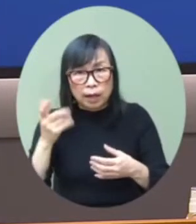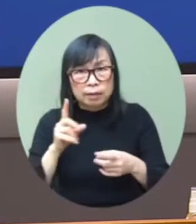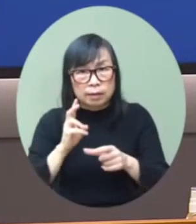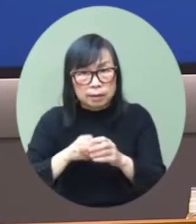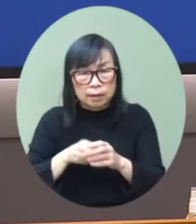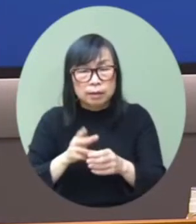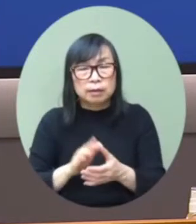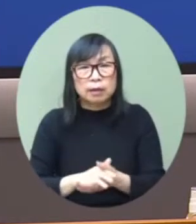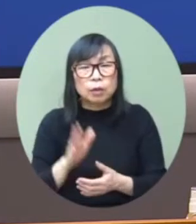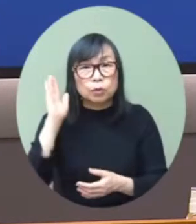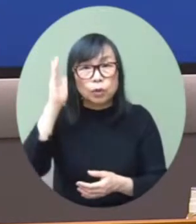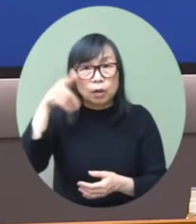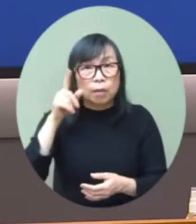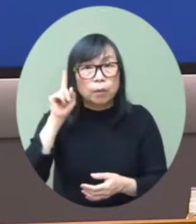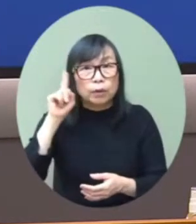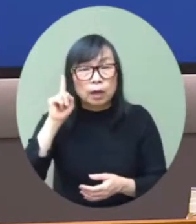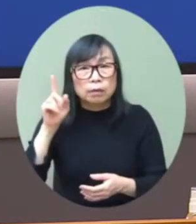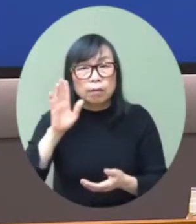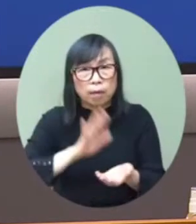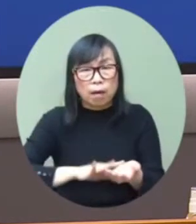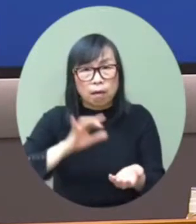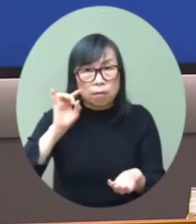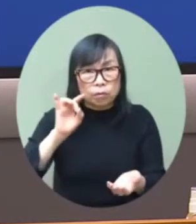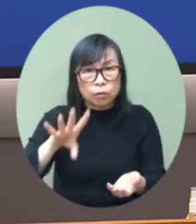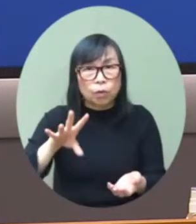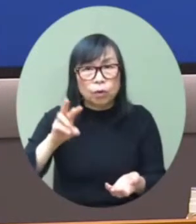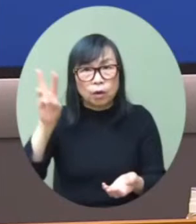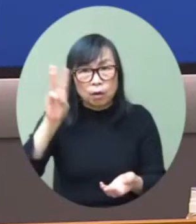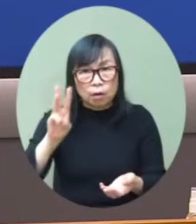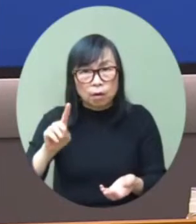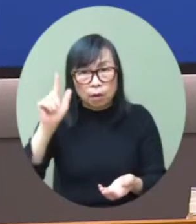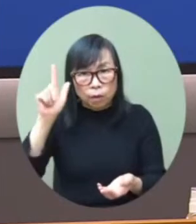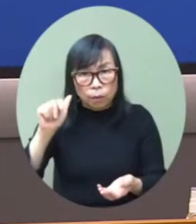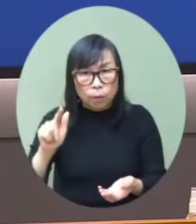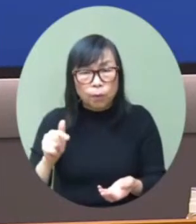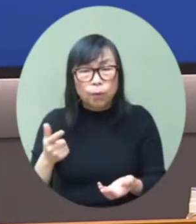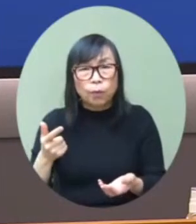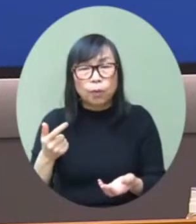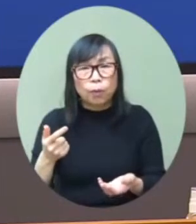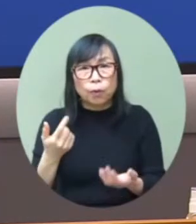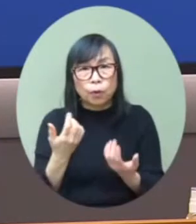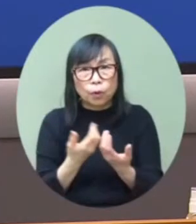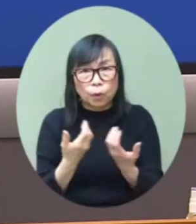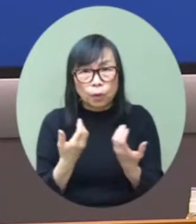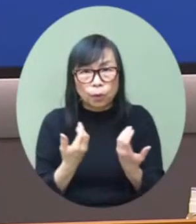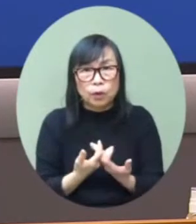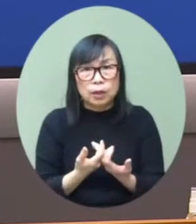Sin. From now on, if the sewage